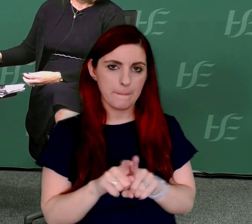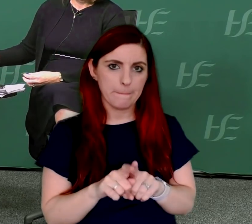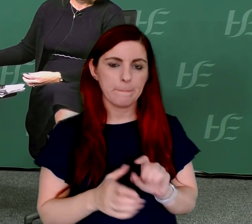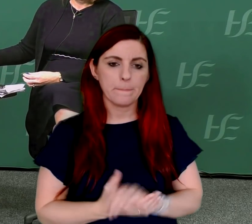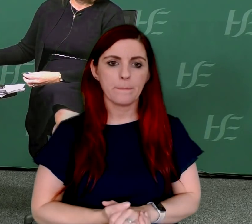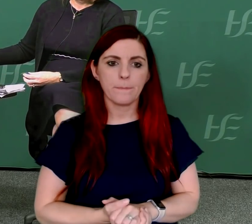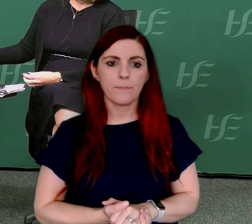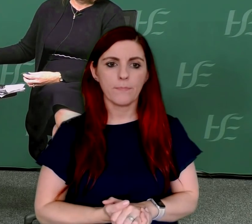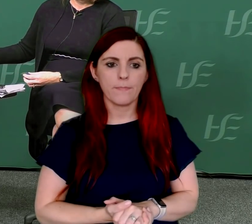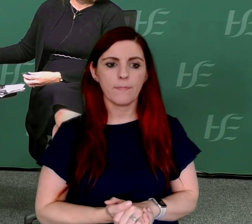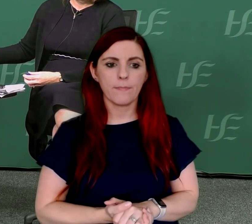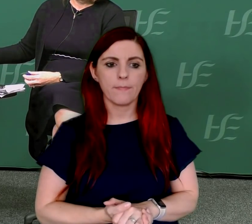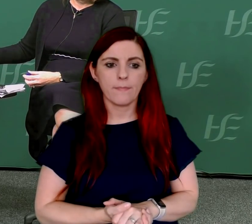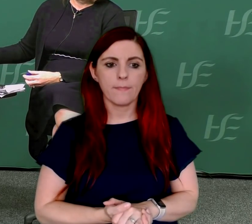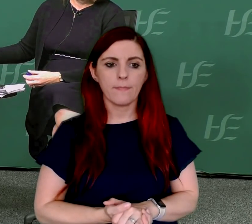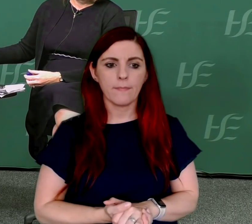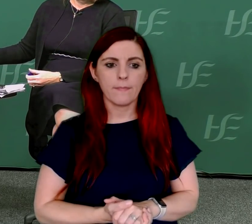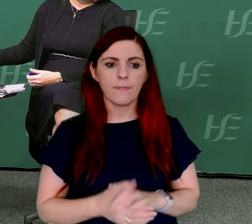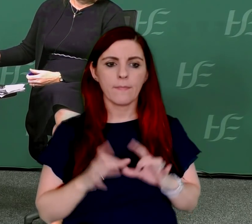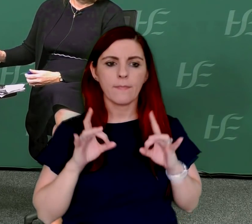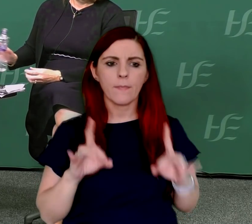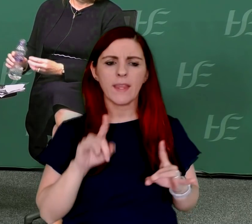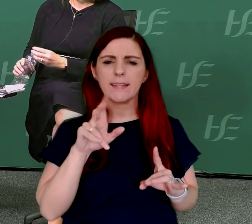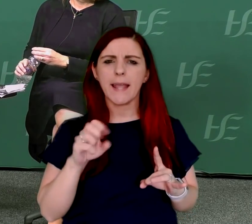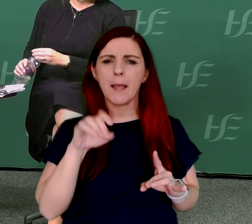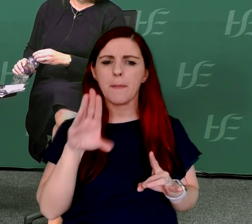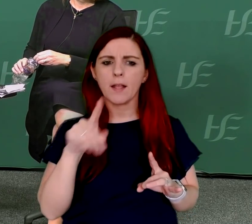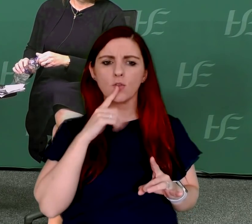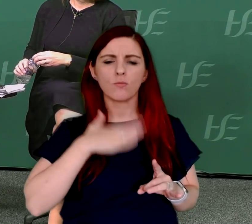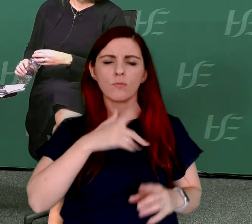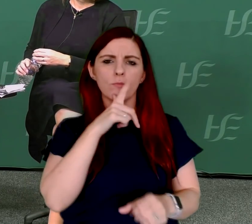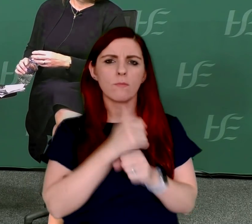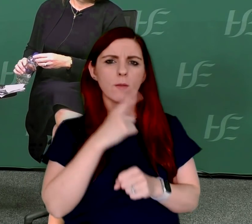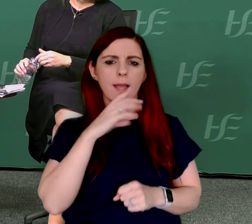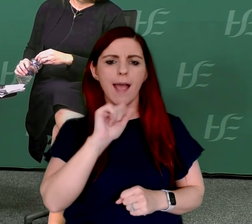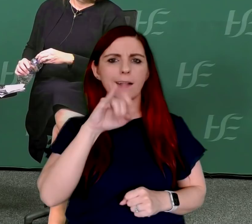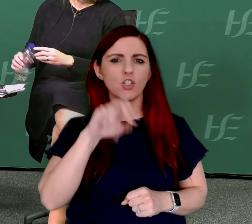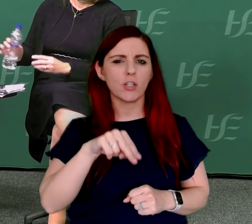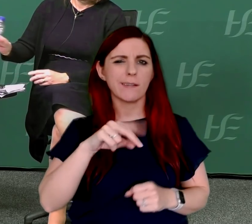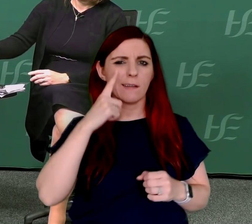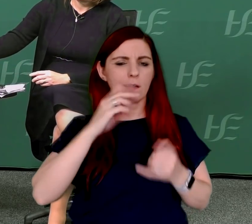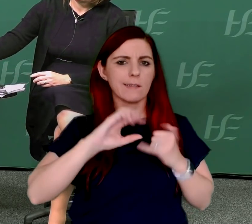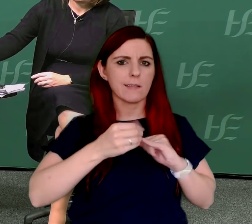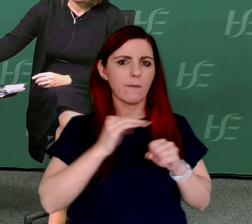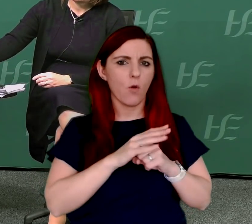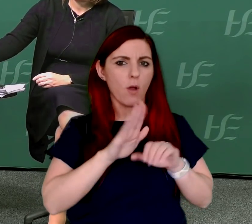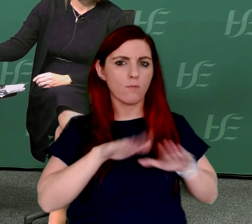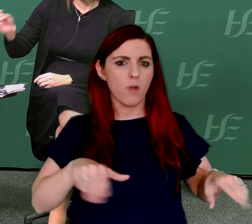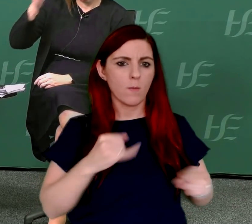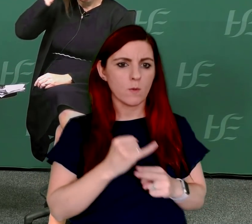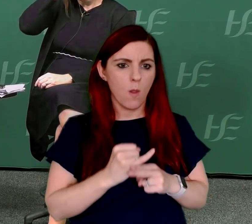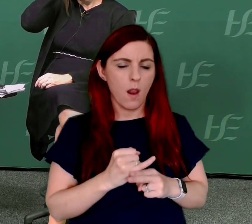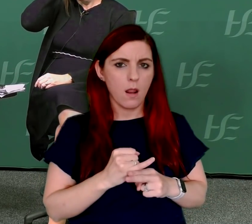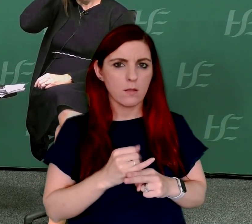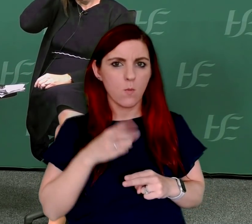Rowan Smith from the Irish Daily Mail again. Just on the antigen testing for primary schools, I'm just wondering, is the HSE going to be collating the data of the amount of antigen tests that